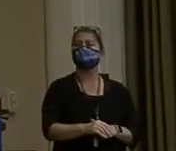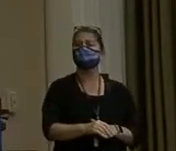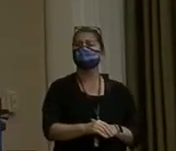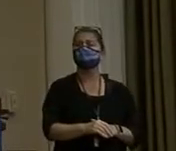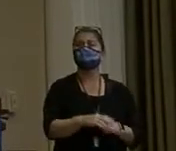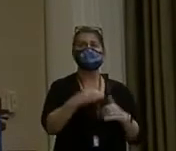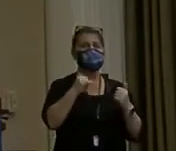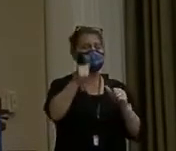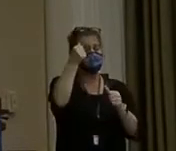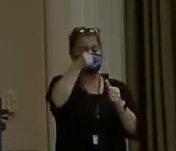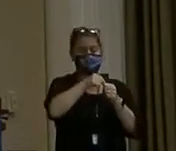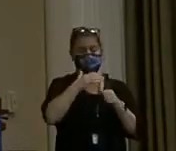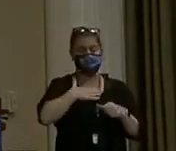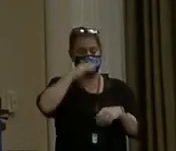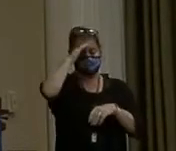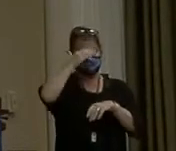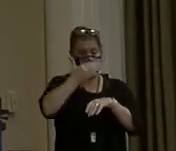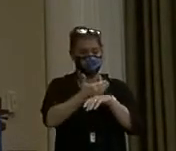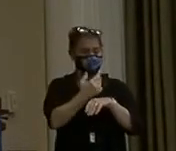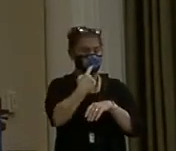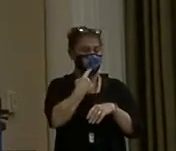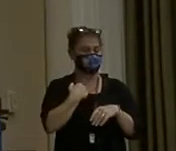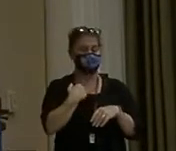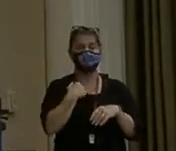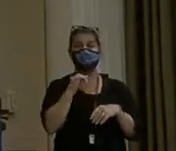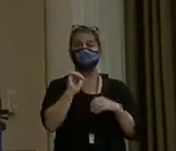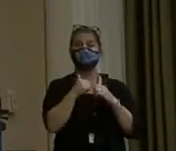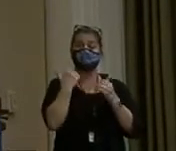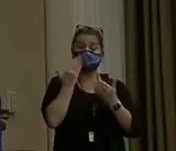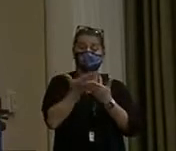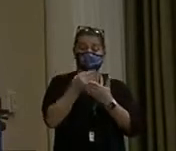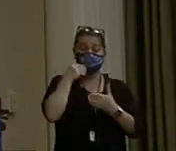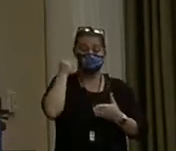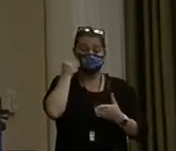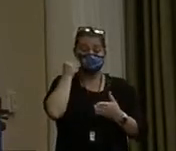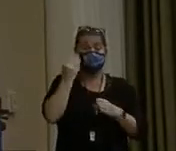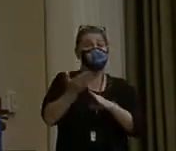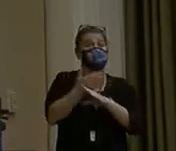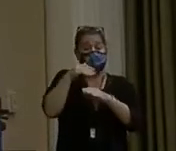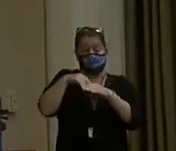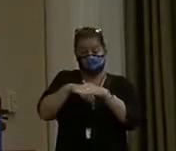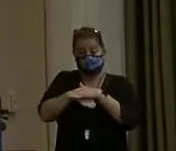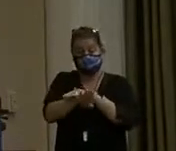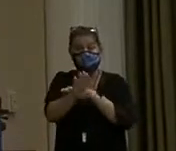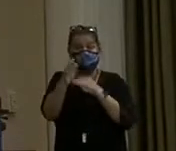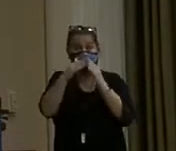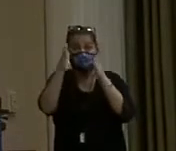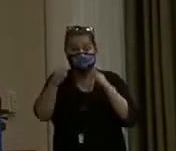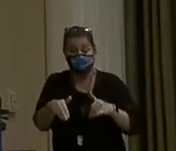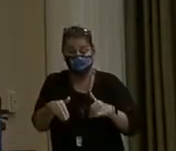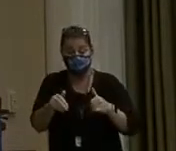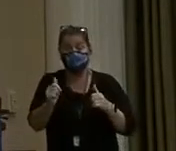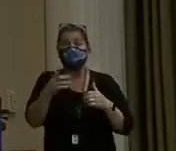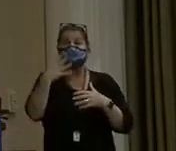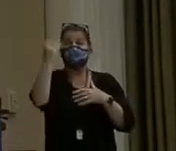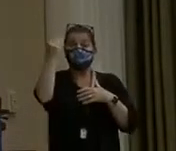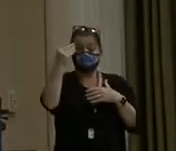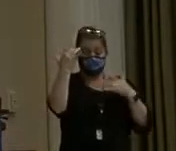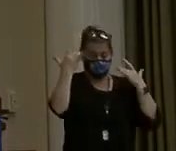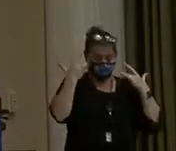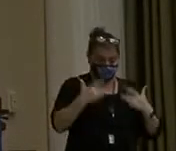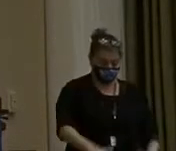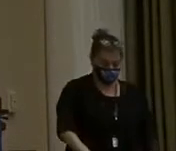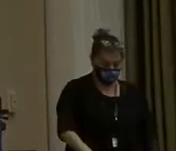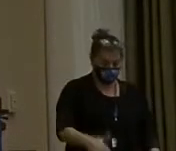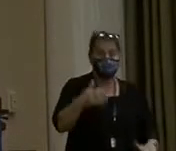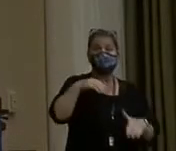I still remember my son who described how he would come home, and before he would enter the house, he would take off all of his clothing and just